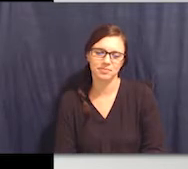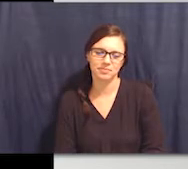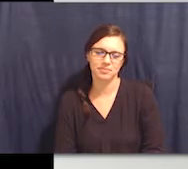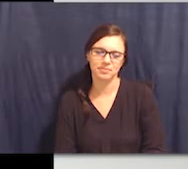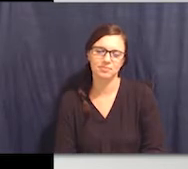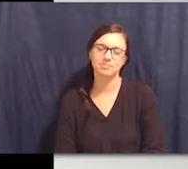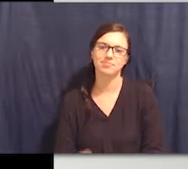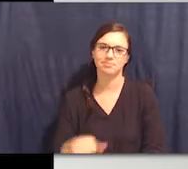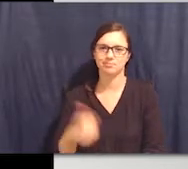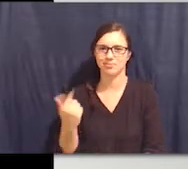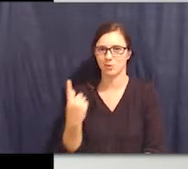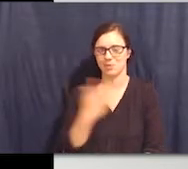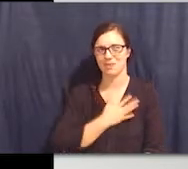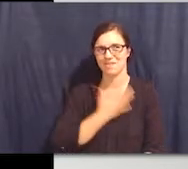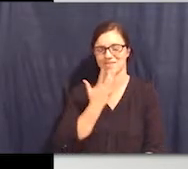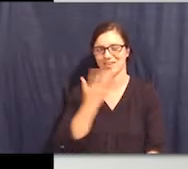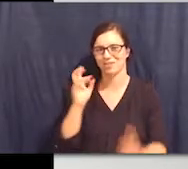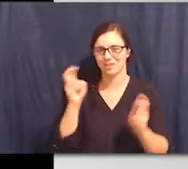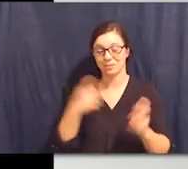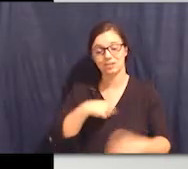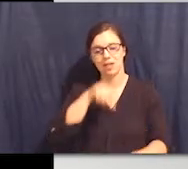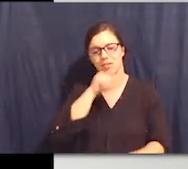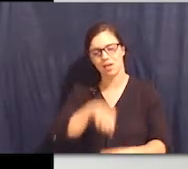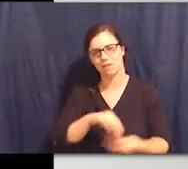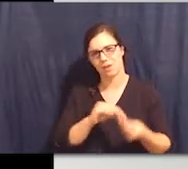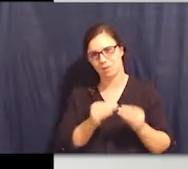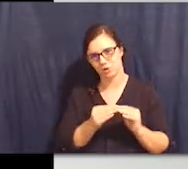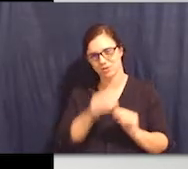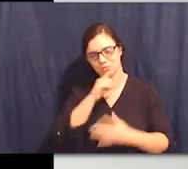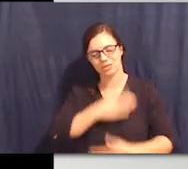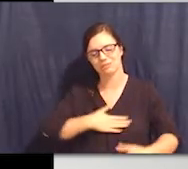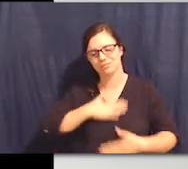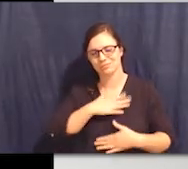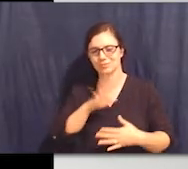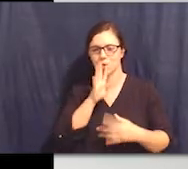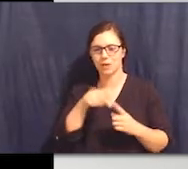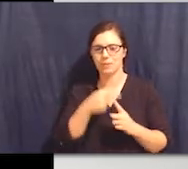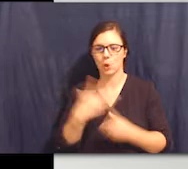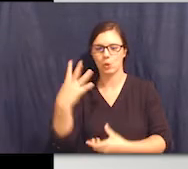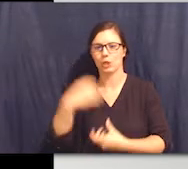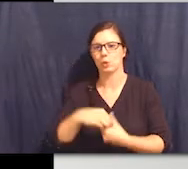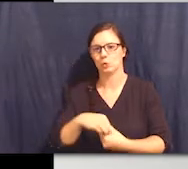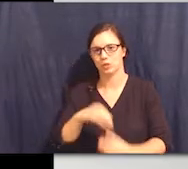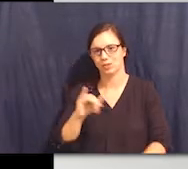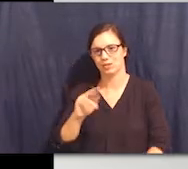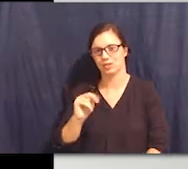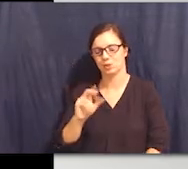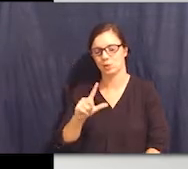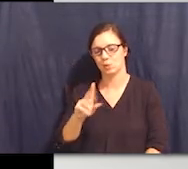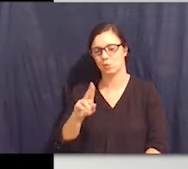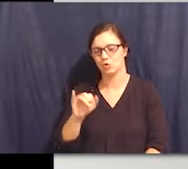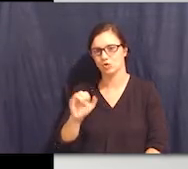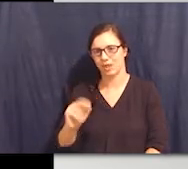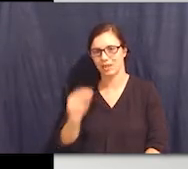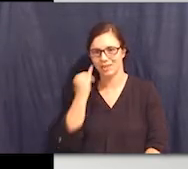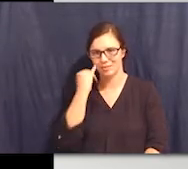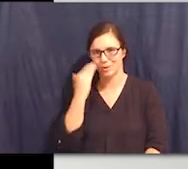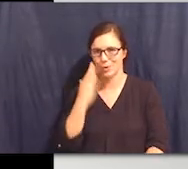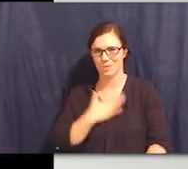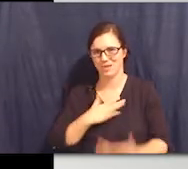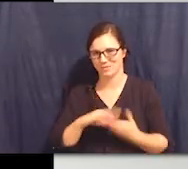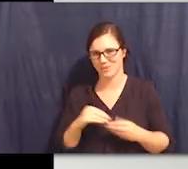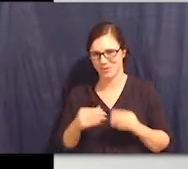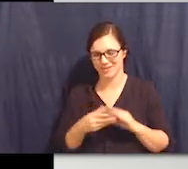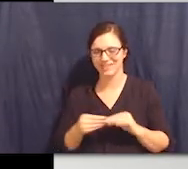All right, another one of my favorite topics. I love numbers, and I really like talking about inclusion, too, if you know my story. And